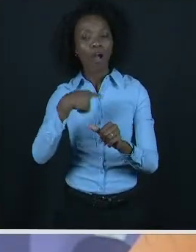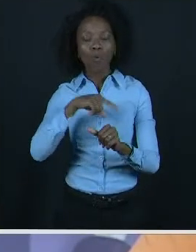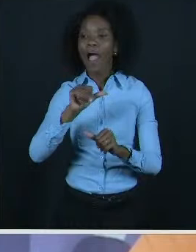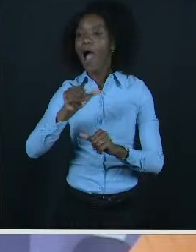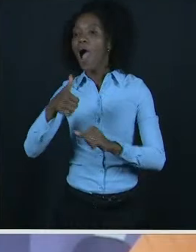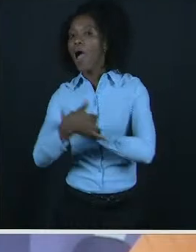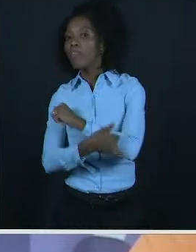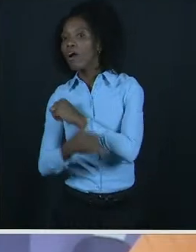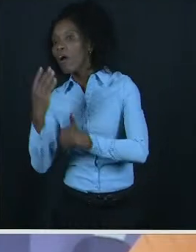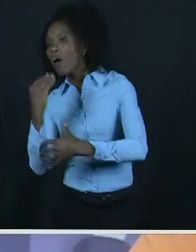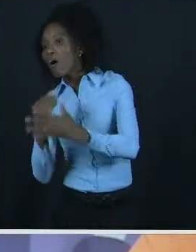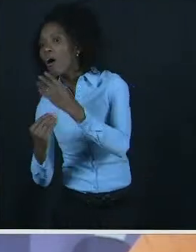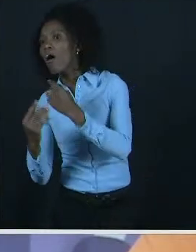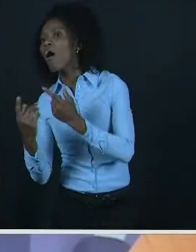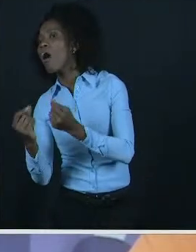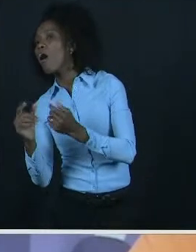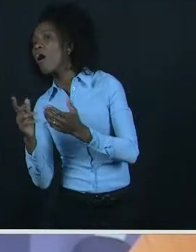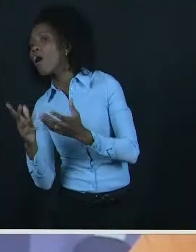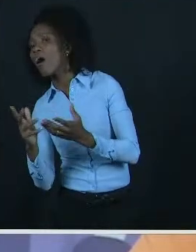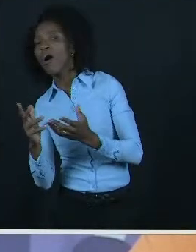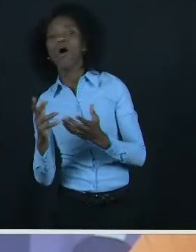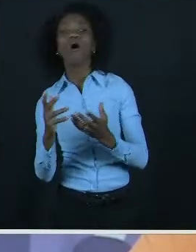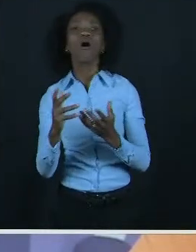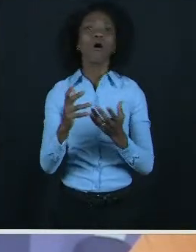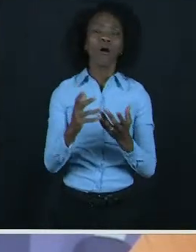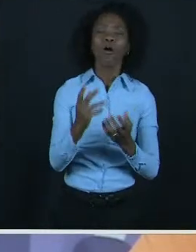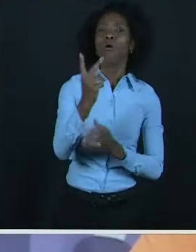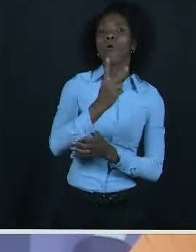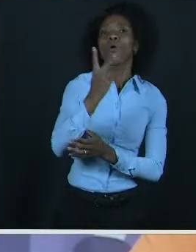other countries, and we are sort of